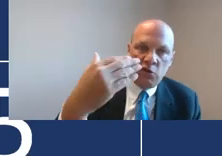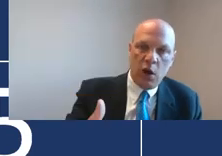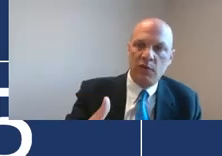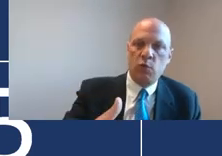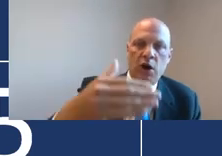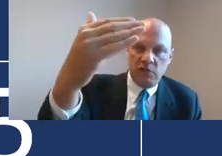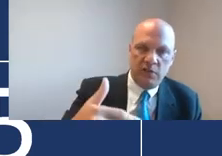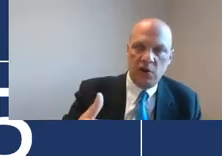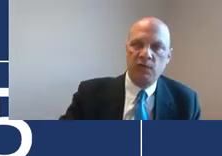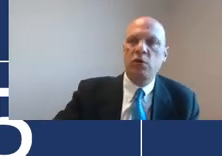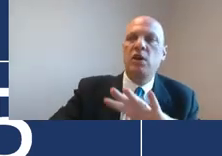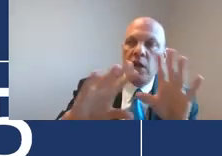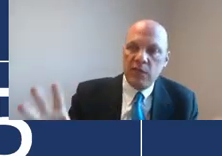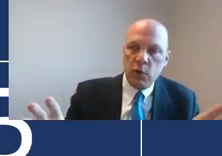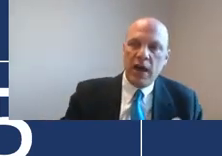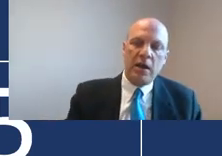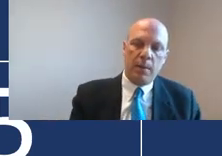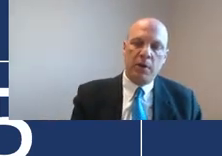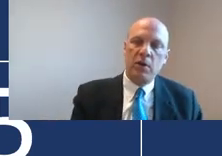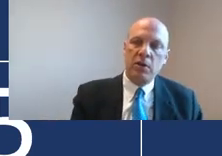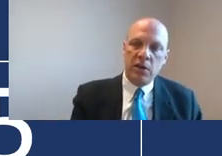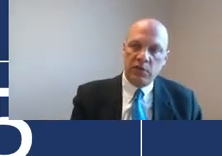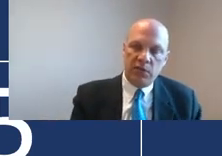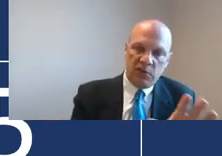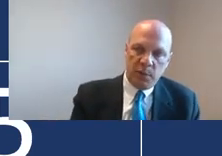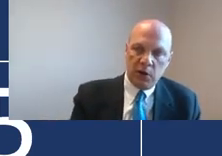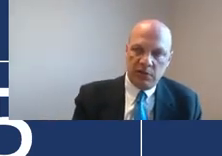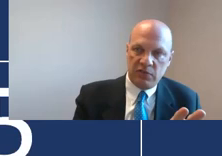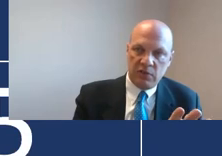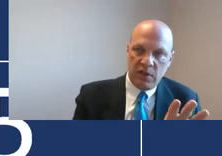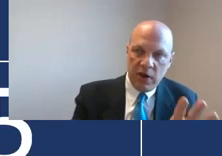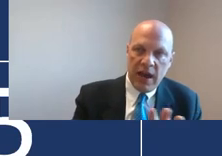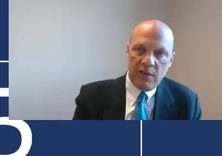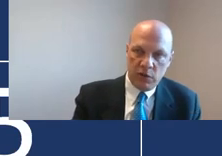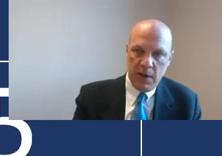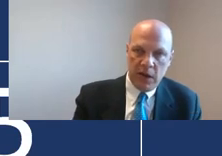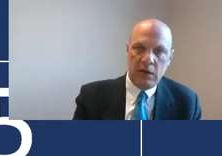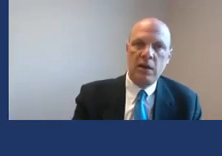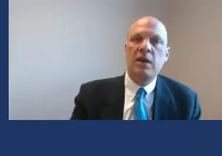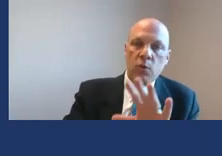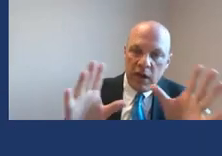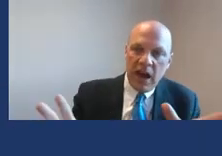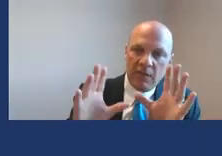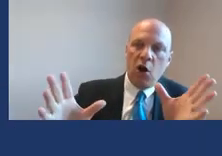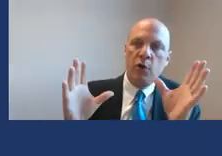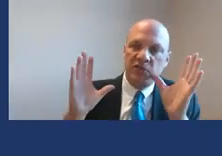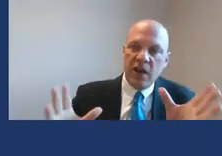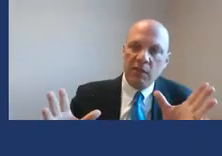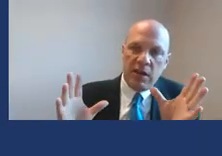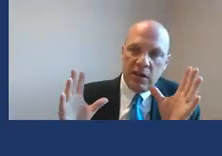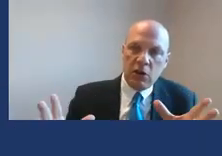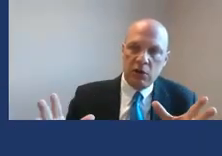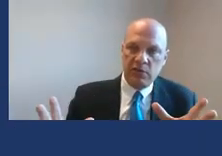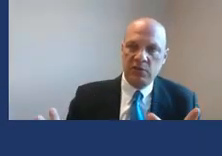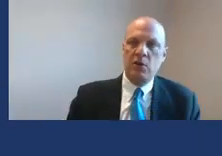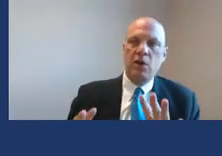Oregon, 12 in Washington, and so forth. If you add up the years of experience that we have with MAID, we have almost